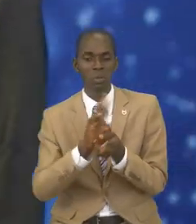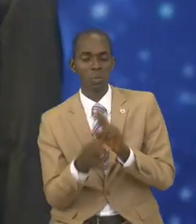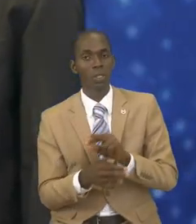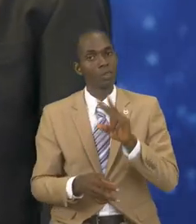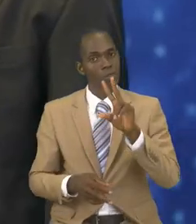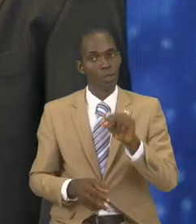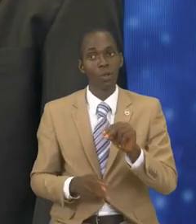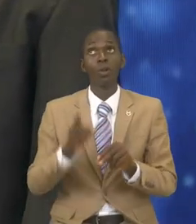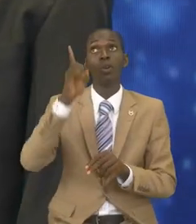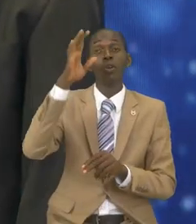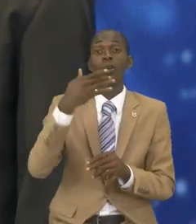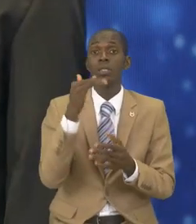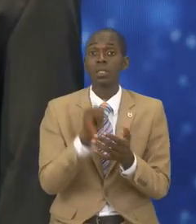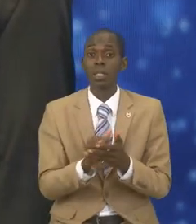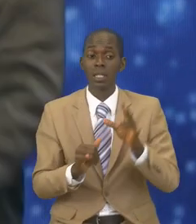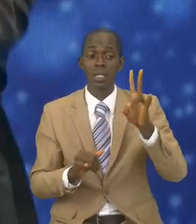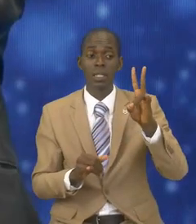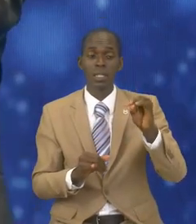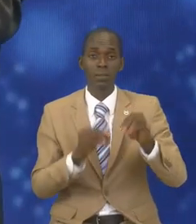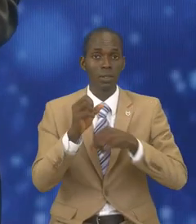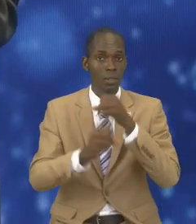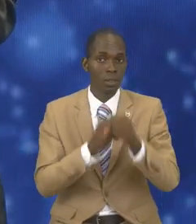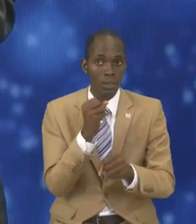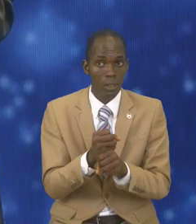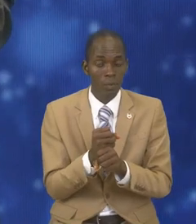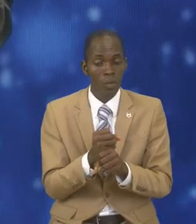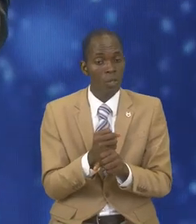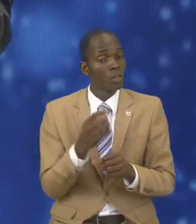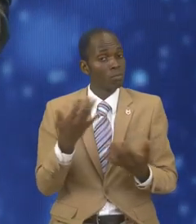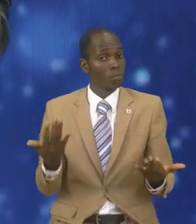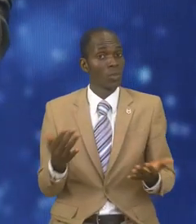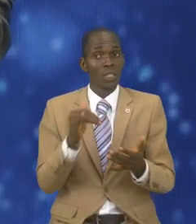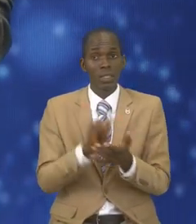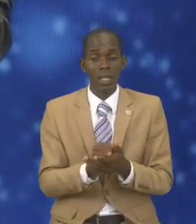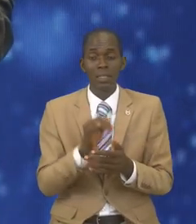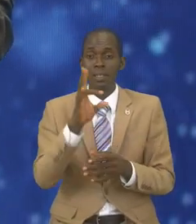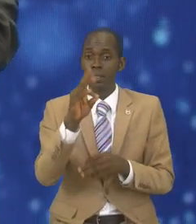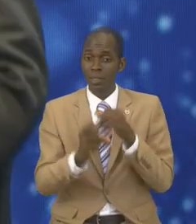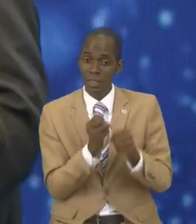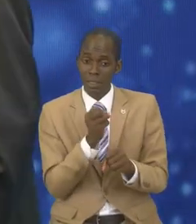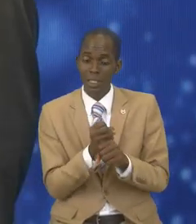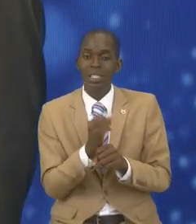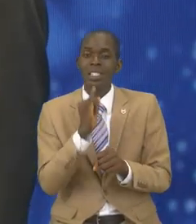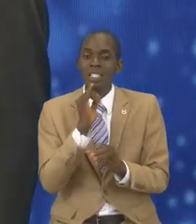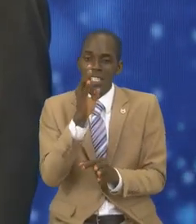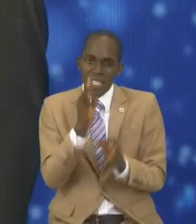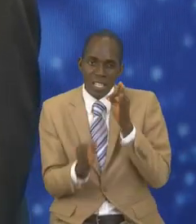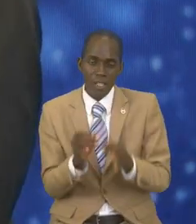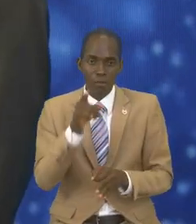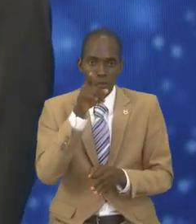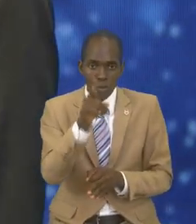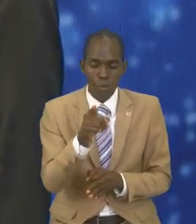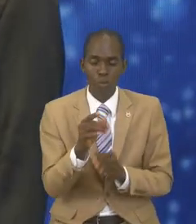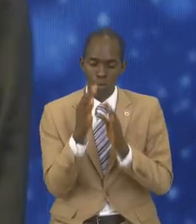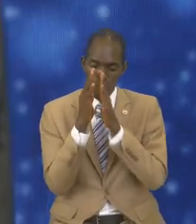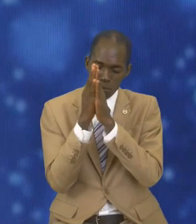said 70 years, but that 70 years is if you make up your mind and you set your face and